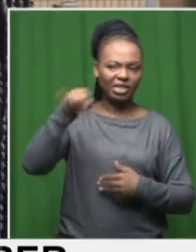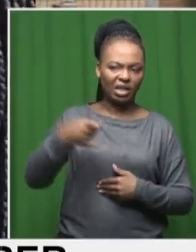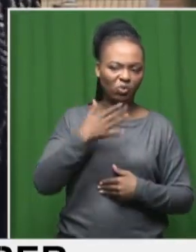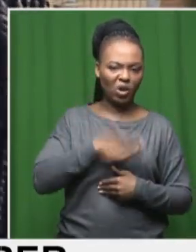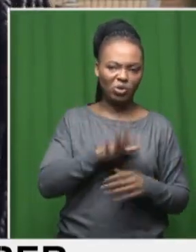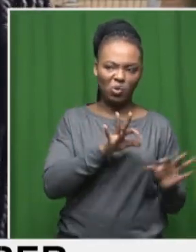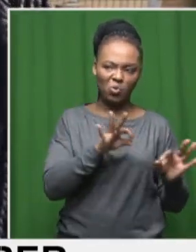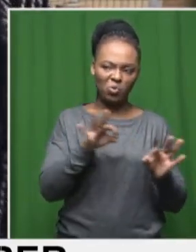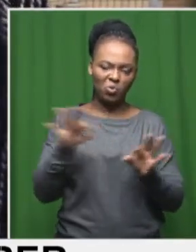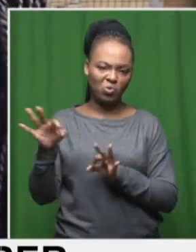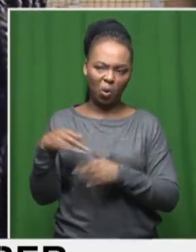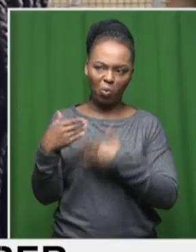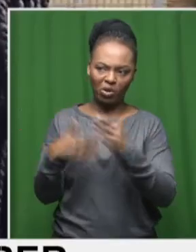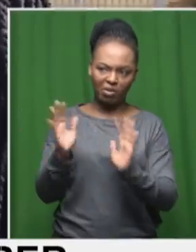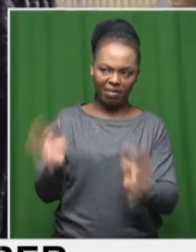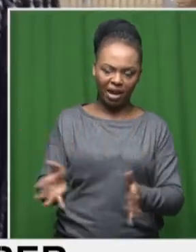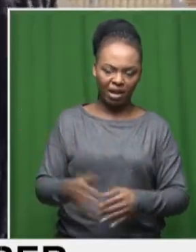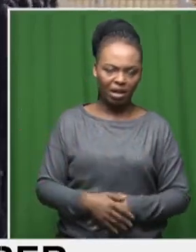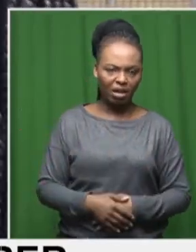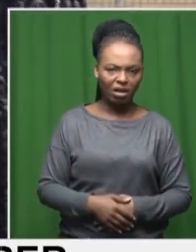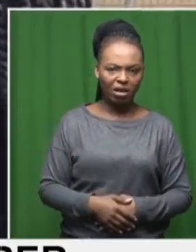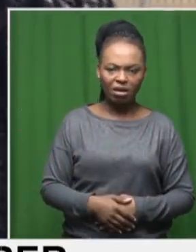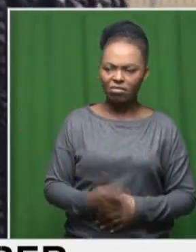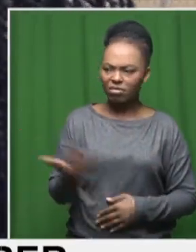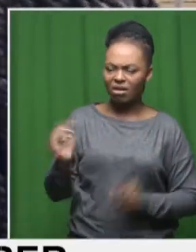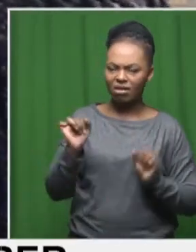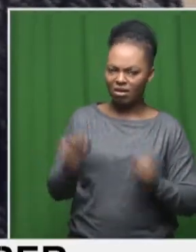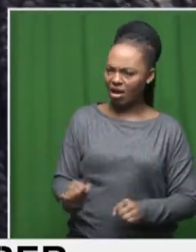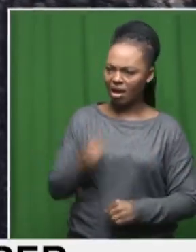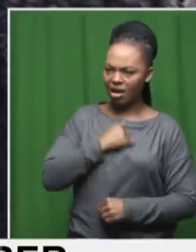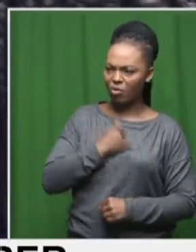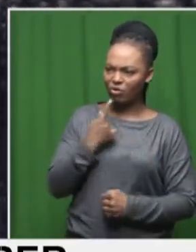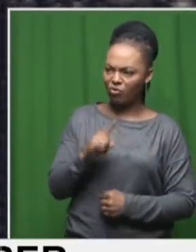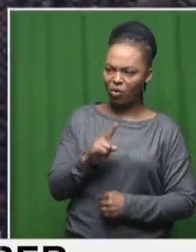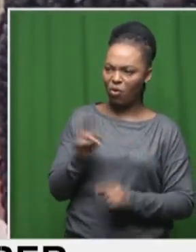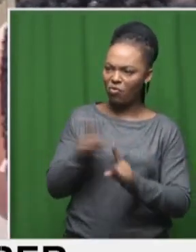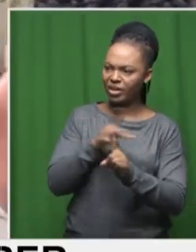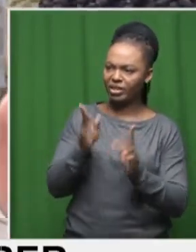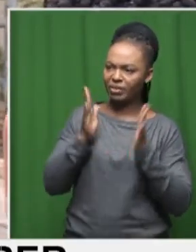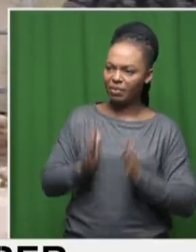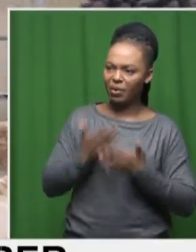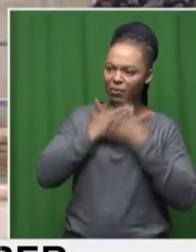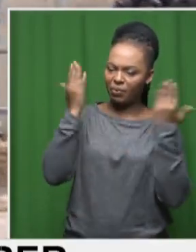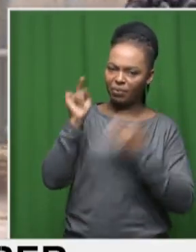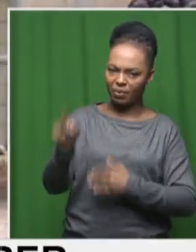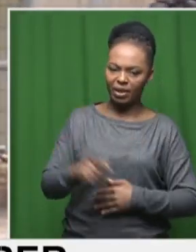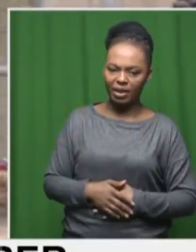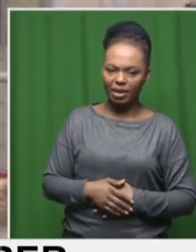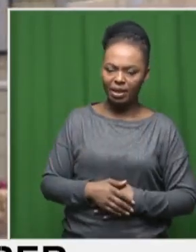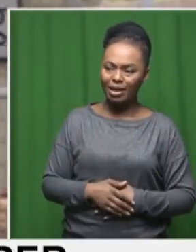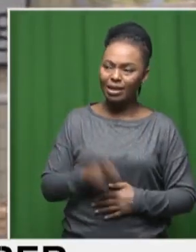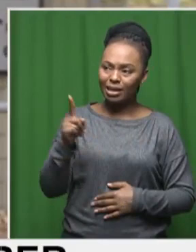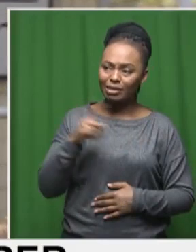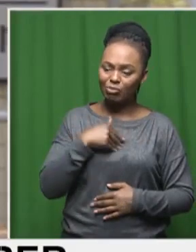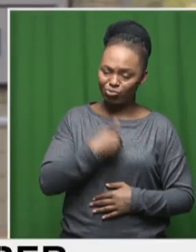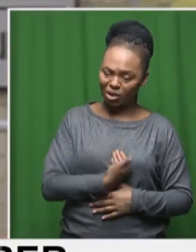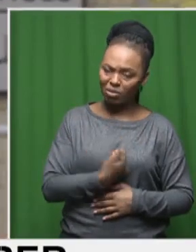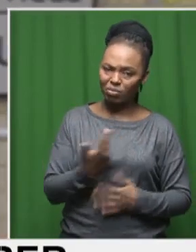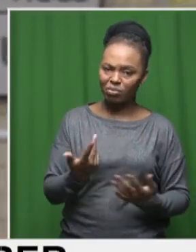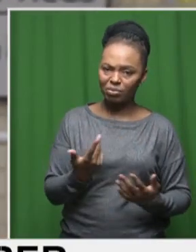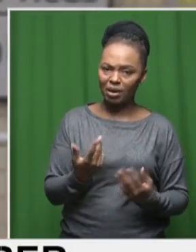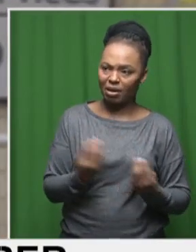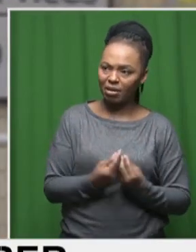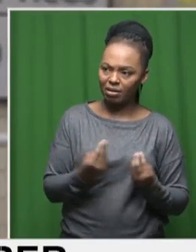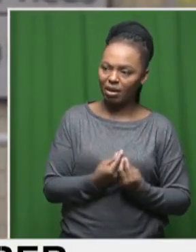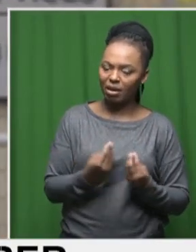process? Well, it's certainly he has no regard for the victims. This is a huge effort for my family and Sharon and myself